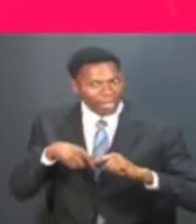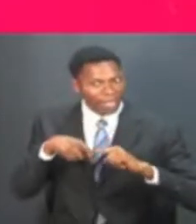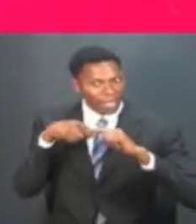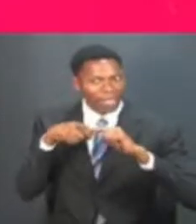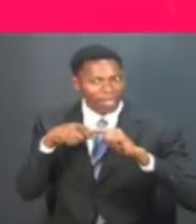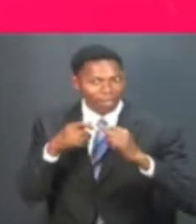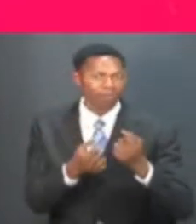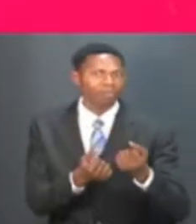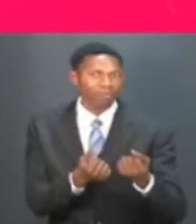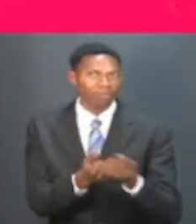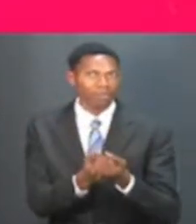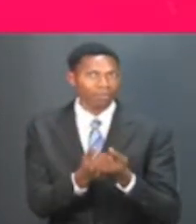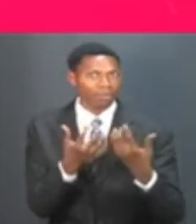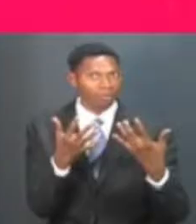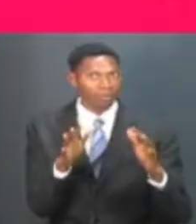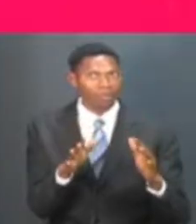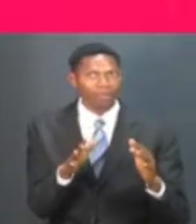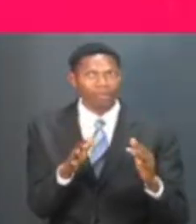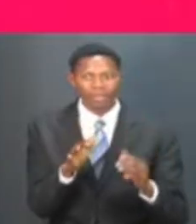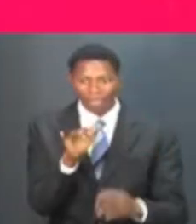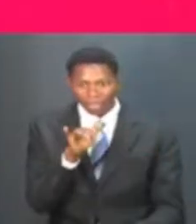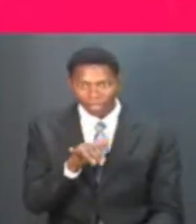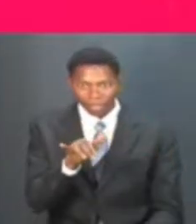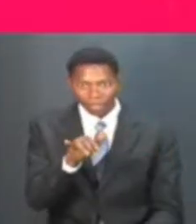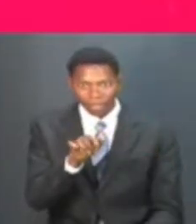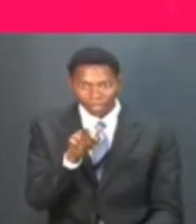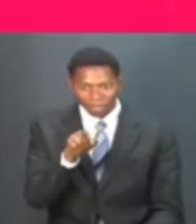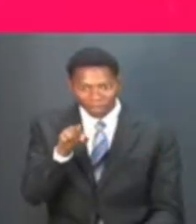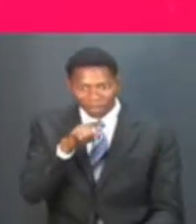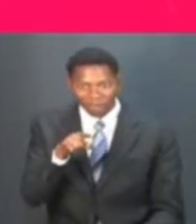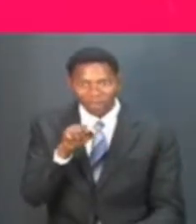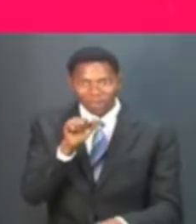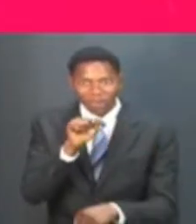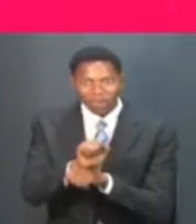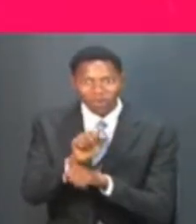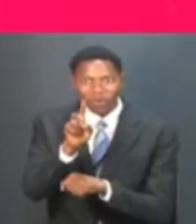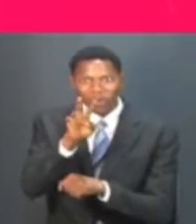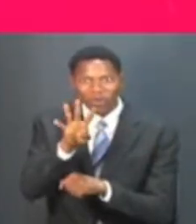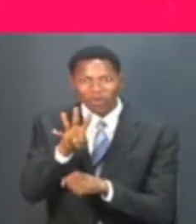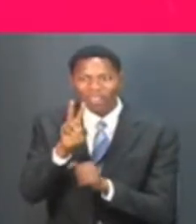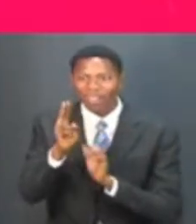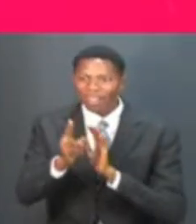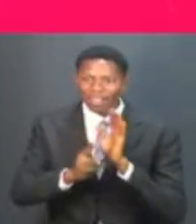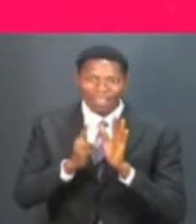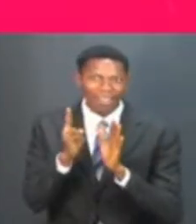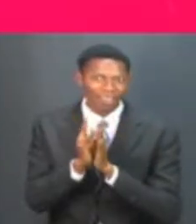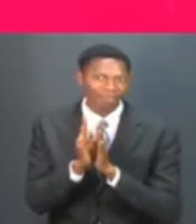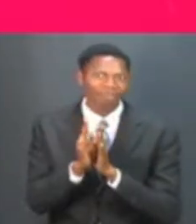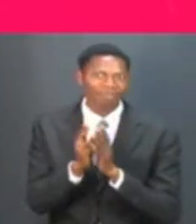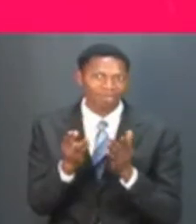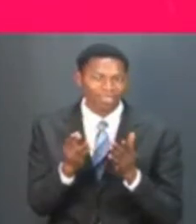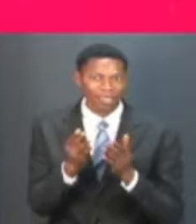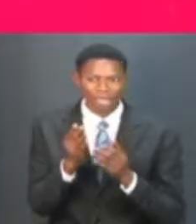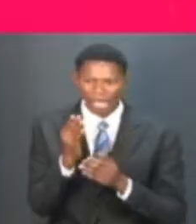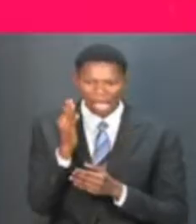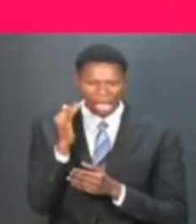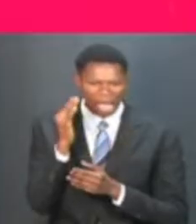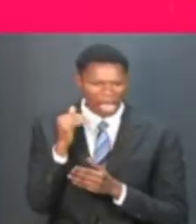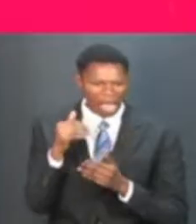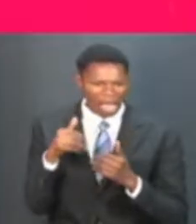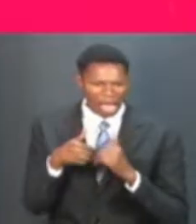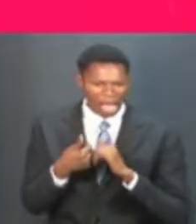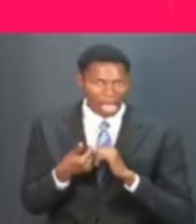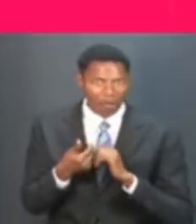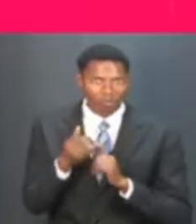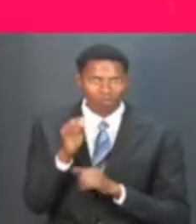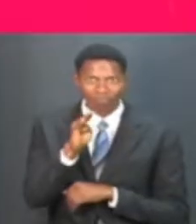seconded, you are still going to work 24 hours in the sense that the bill